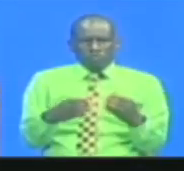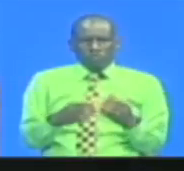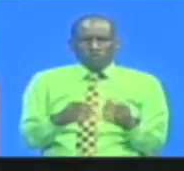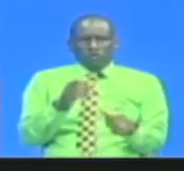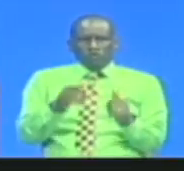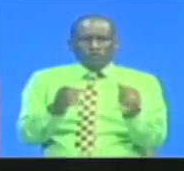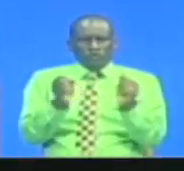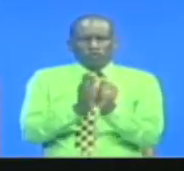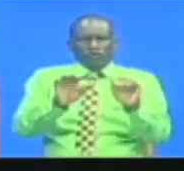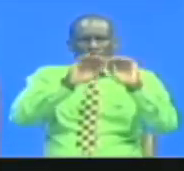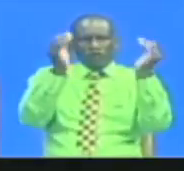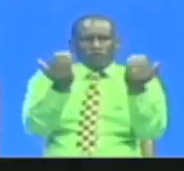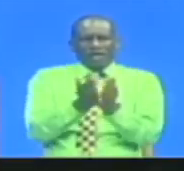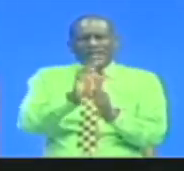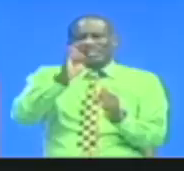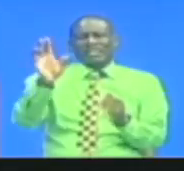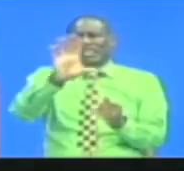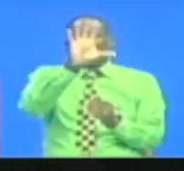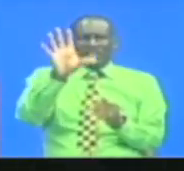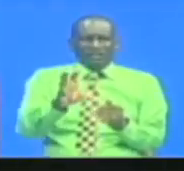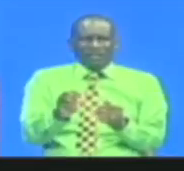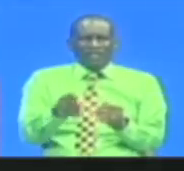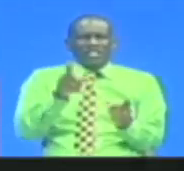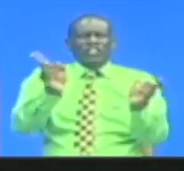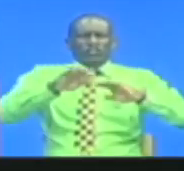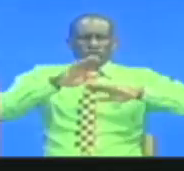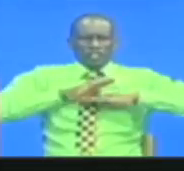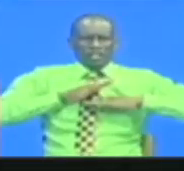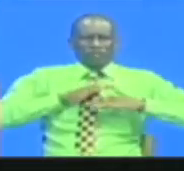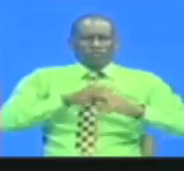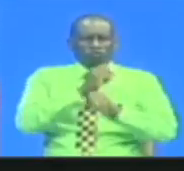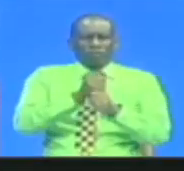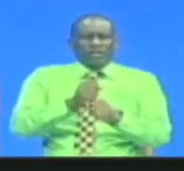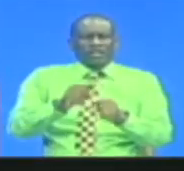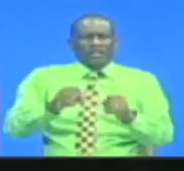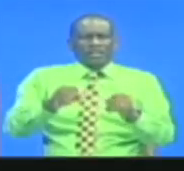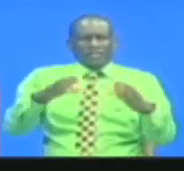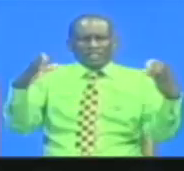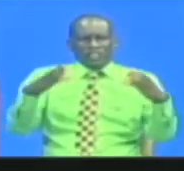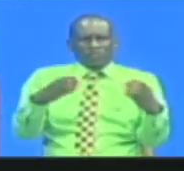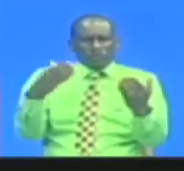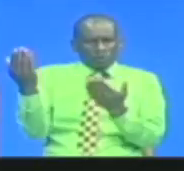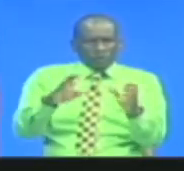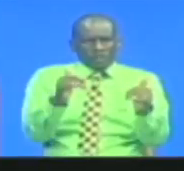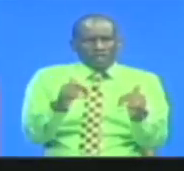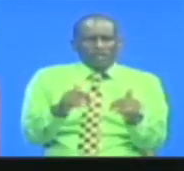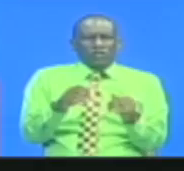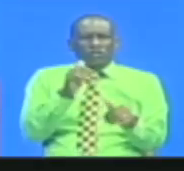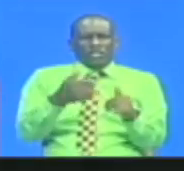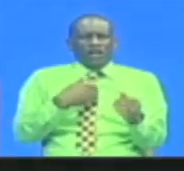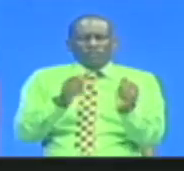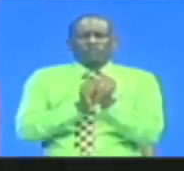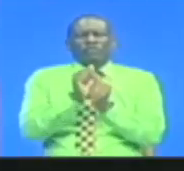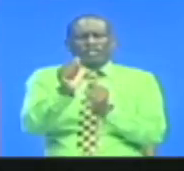world and second in Africa. That's not enough to endear the team to the powers that be. The team, consisting of 15 players